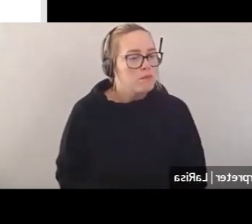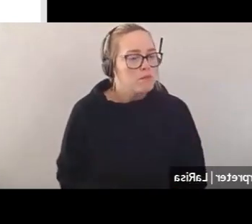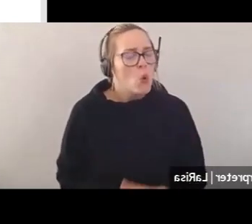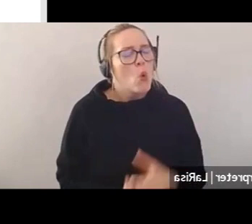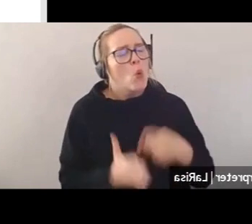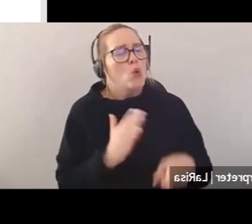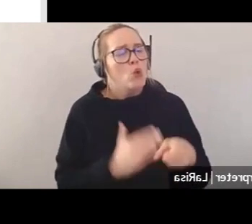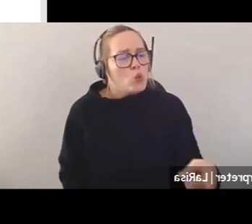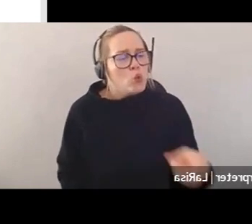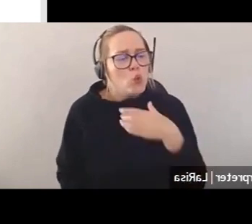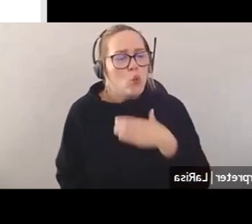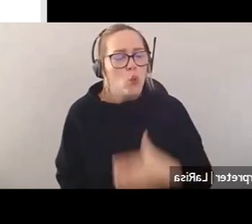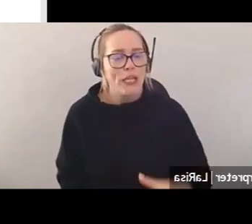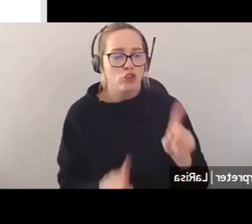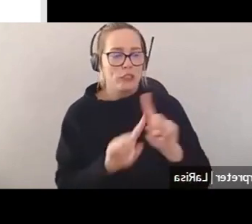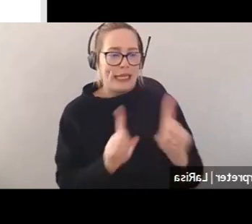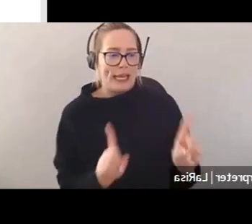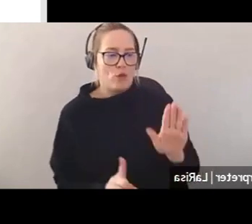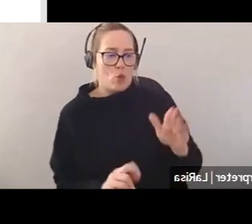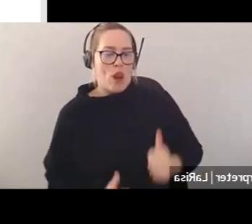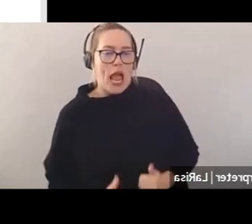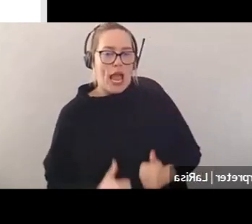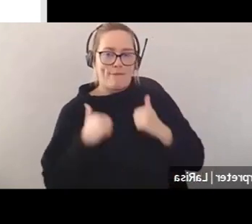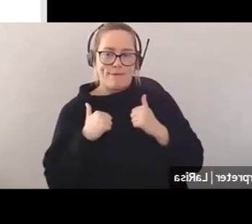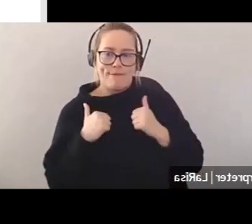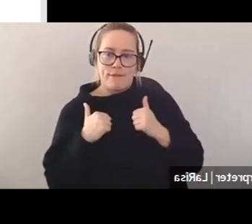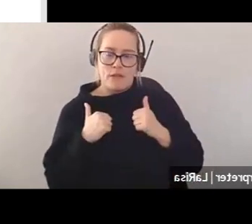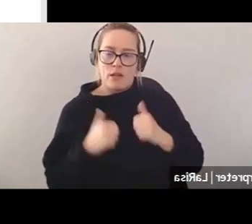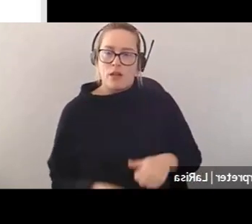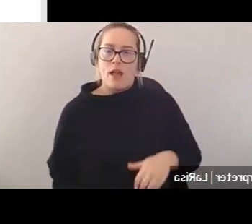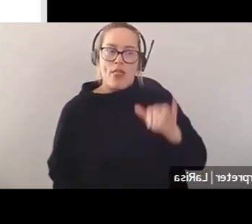Is there anything in your life that you wish was different?